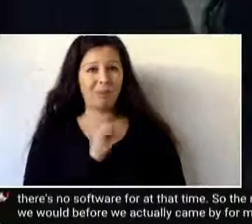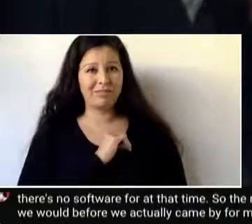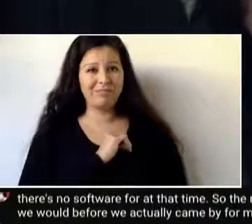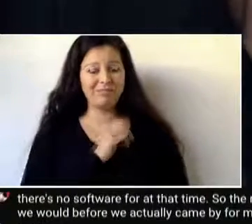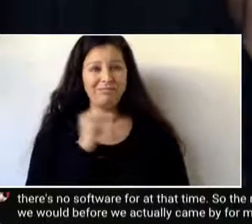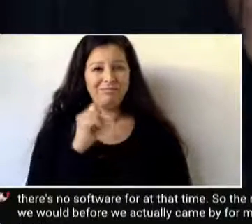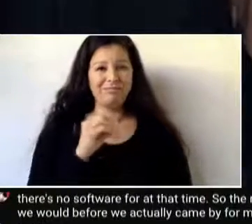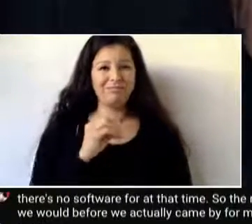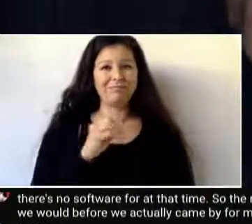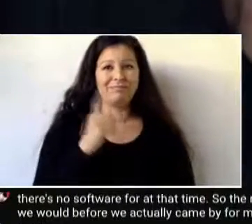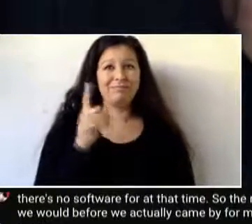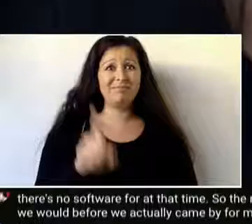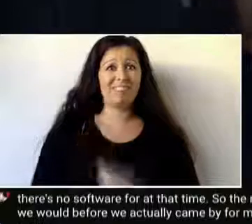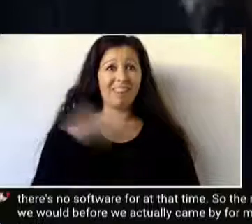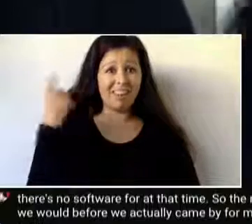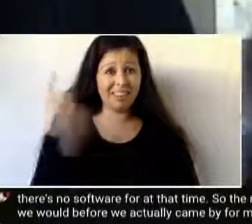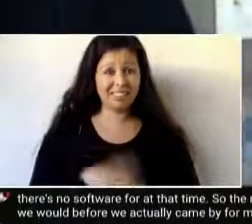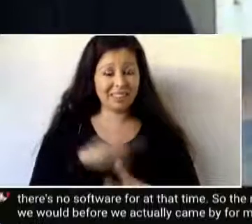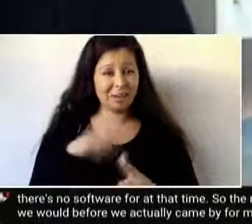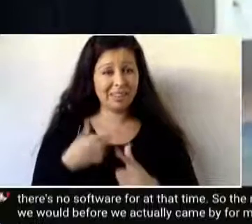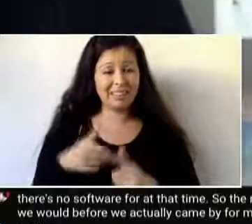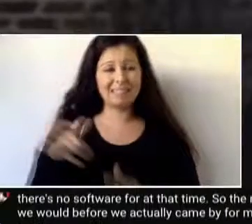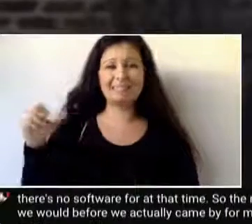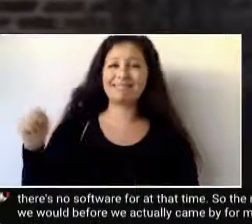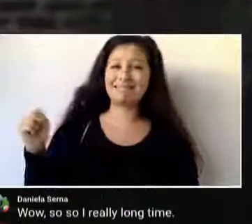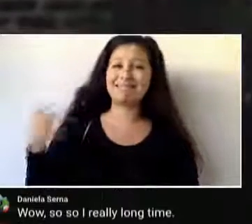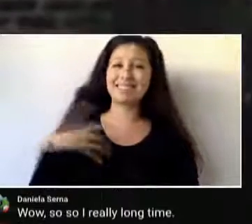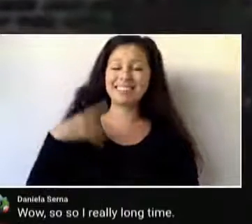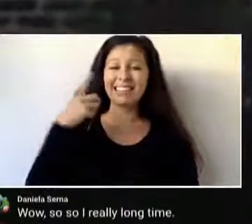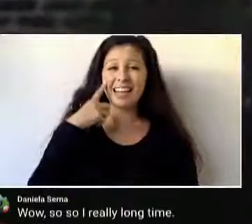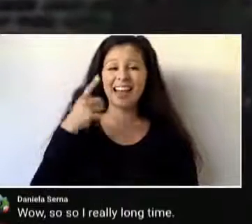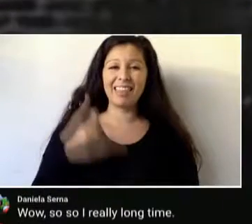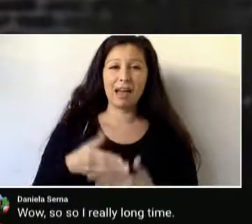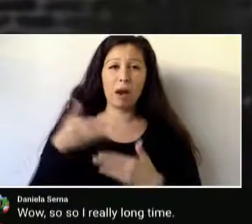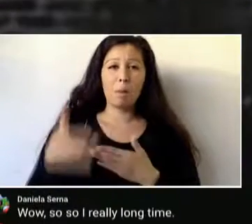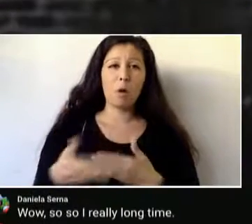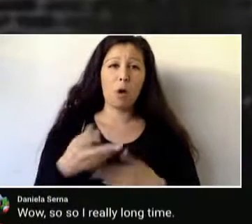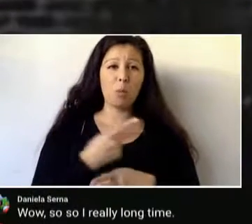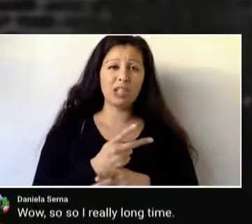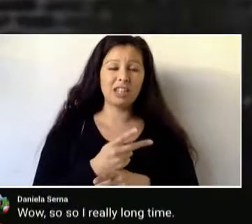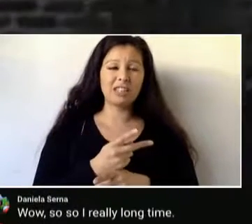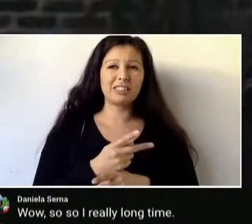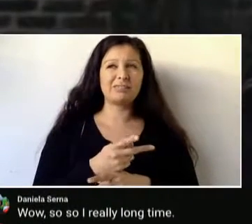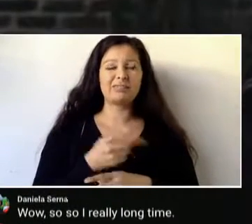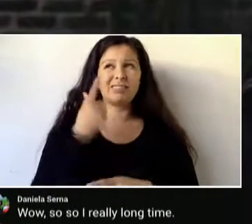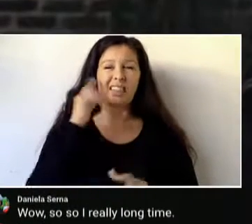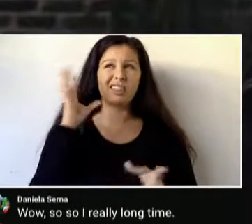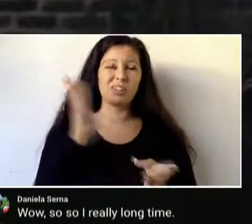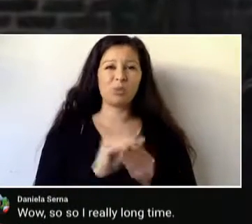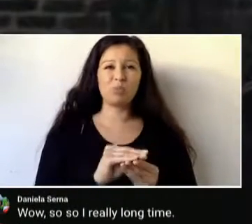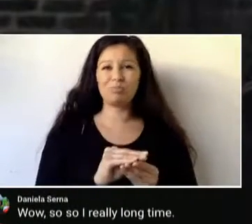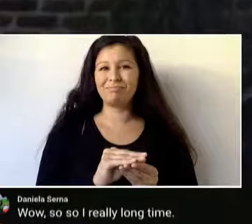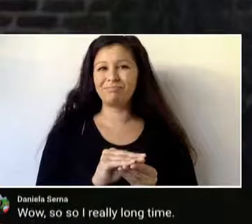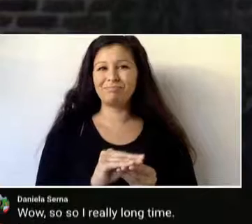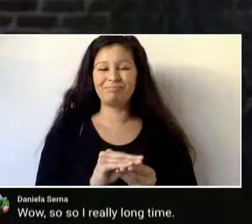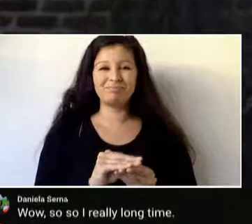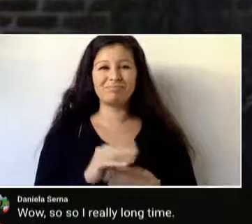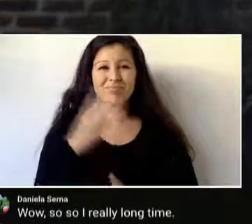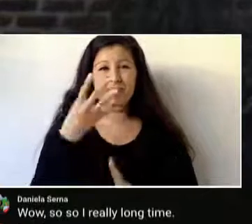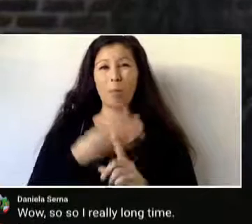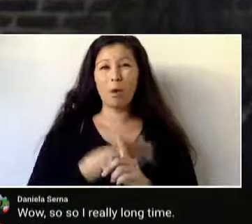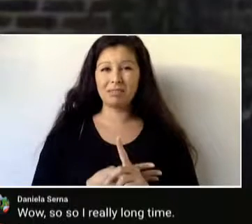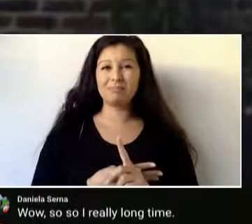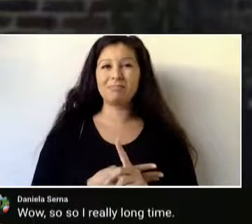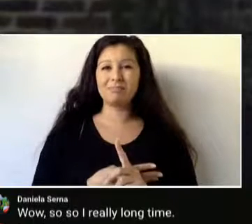So a really long time. Yeah, like, I think that post-production process took like a total of, I would say, like